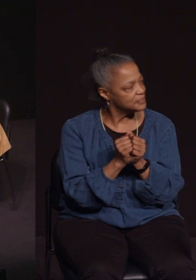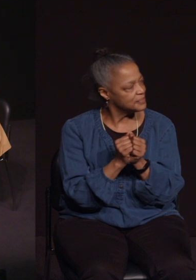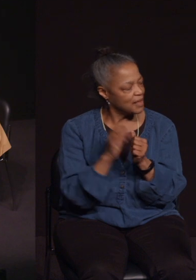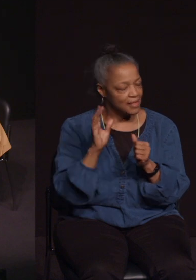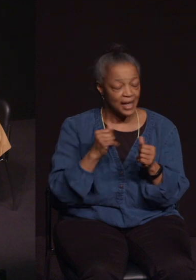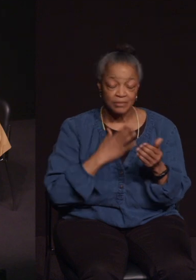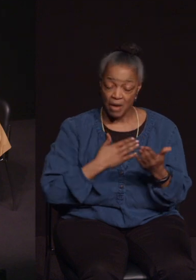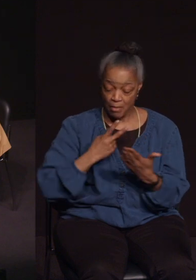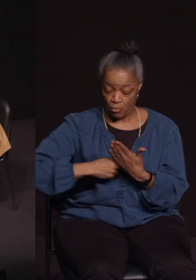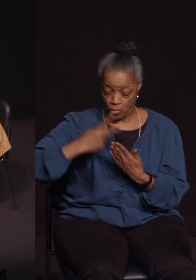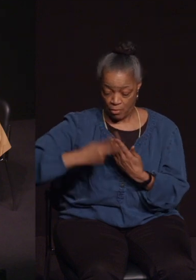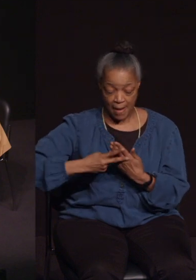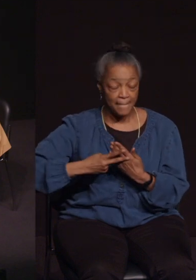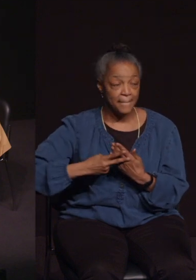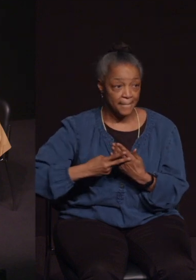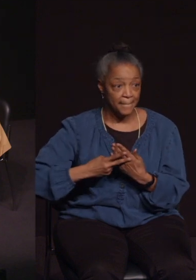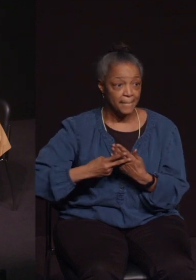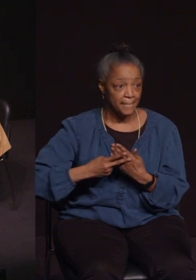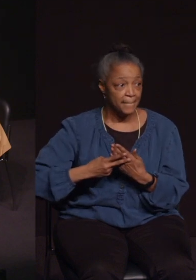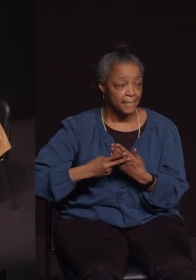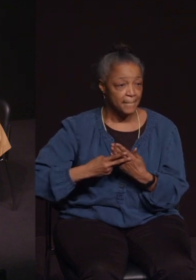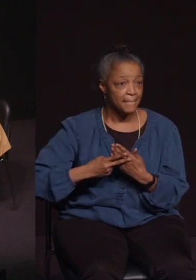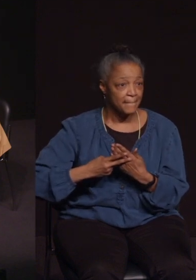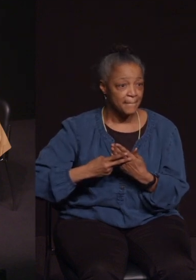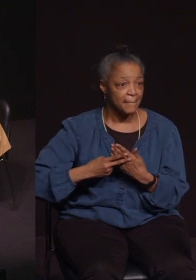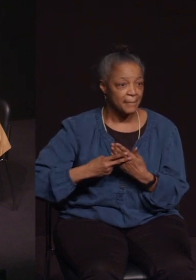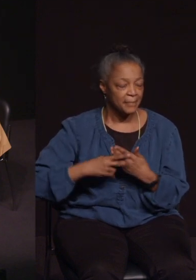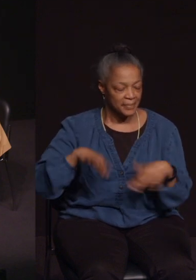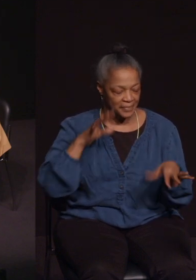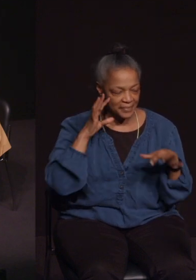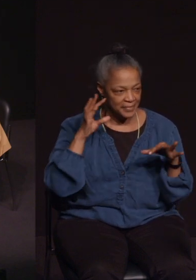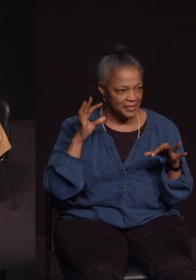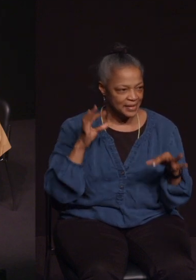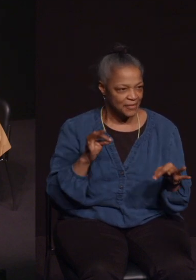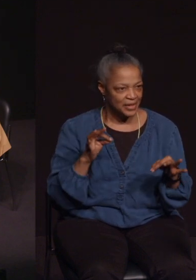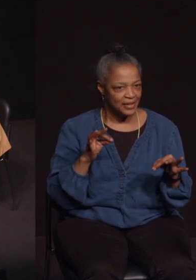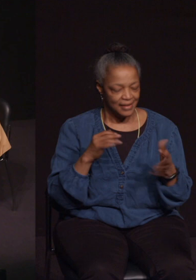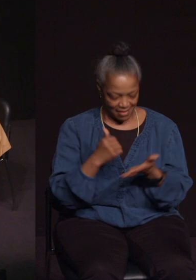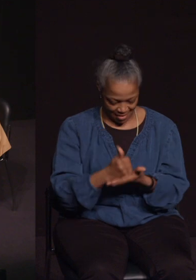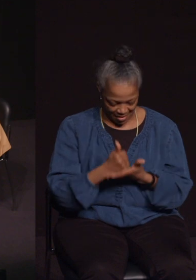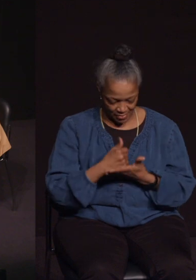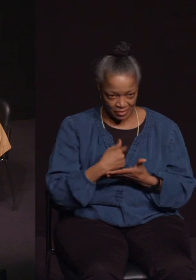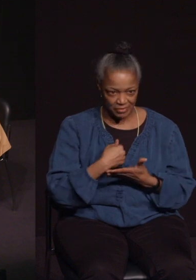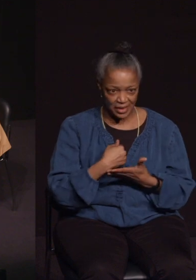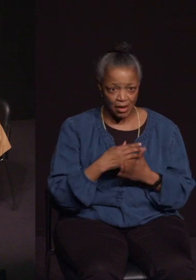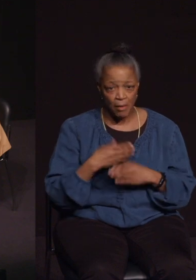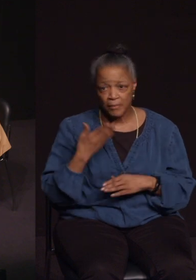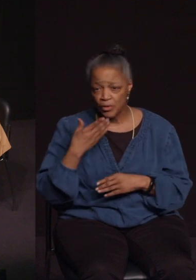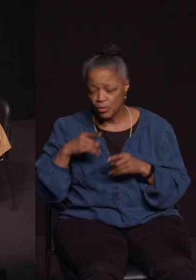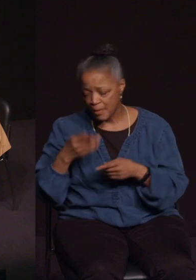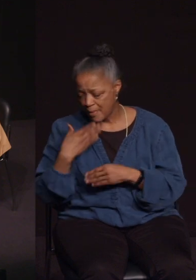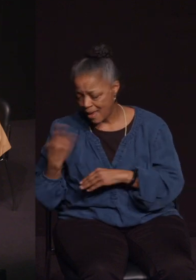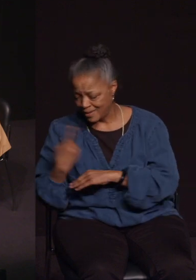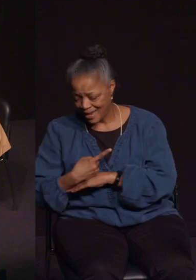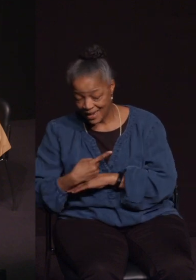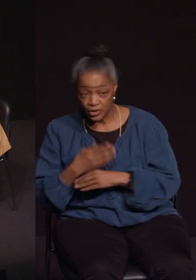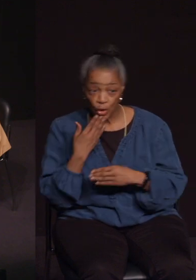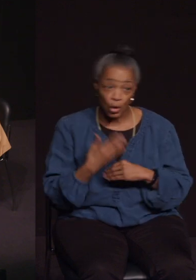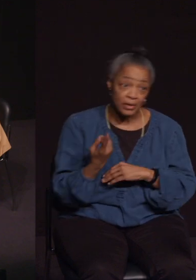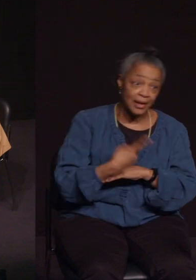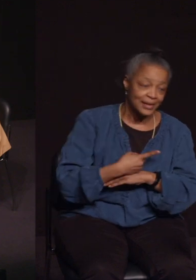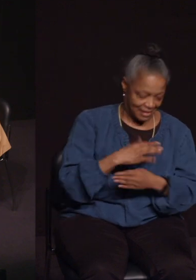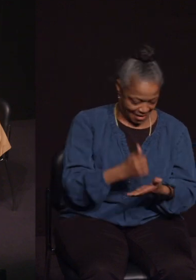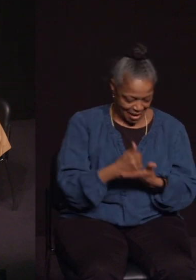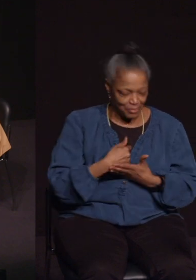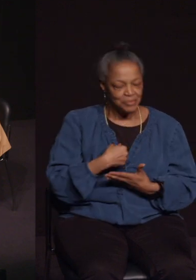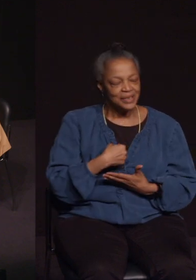That's my program. You know, it definitely helps me on bad days, good days. You know,